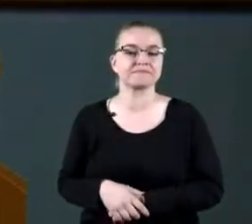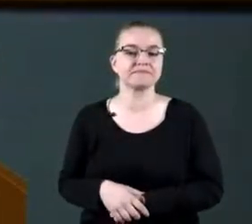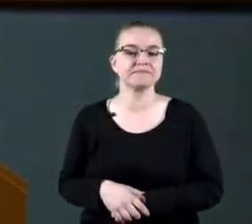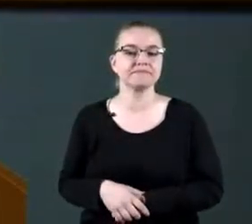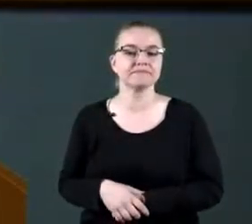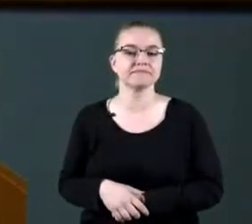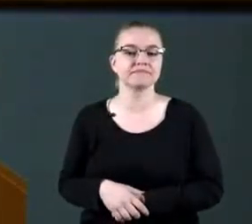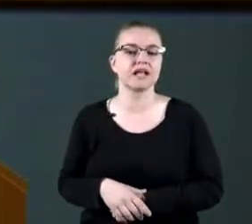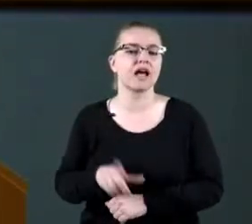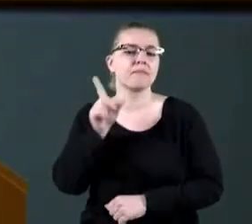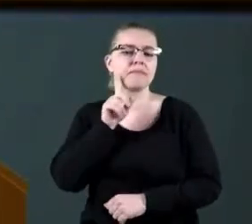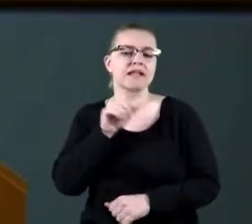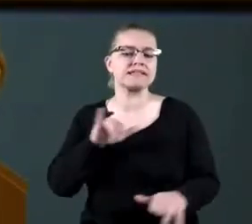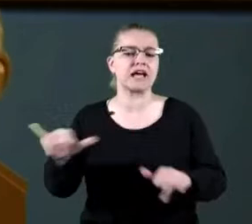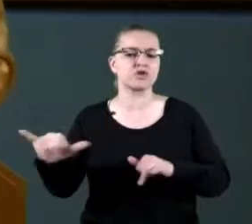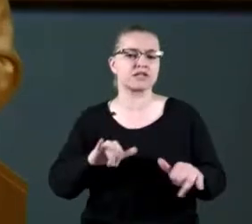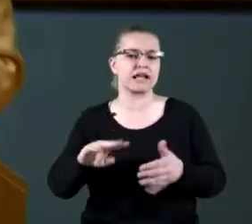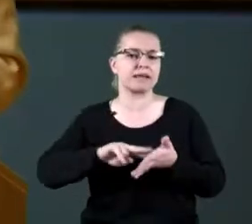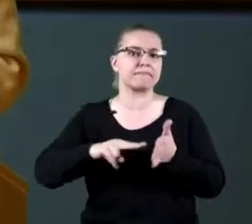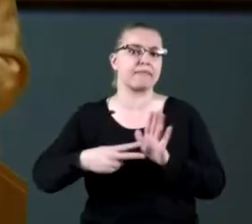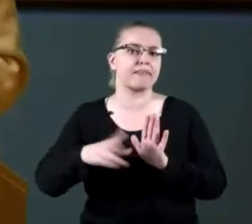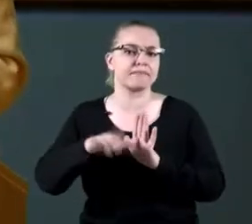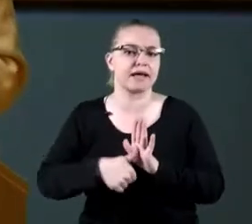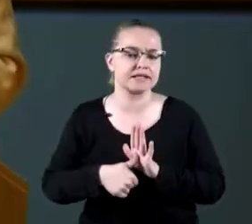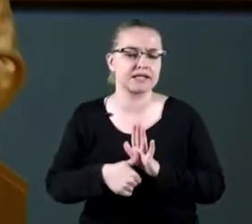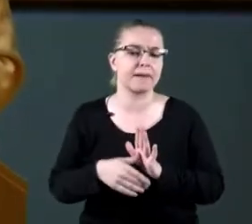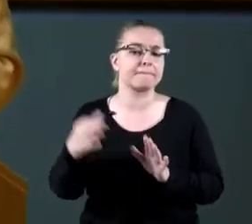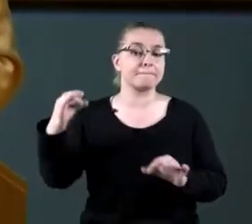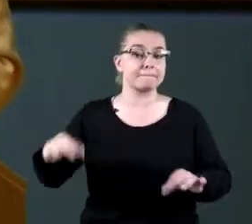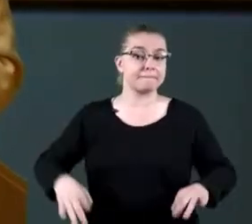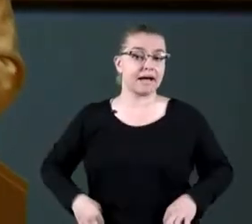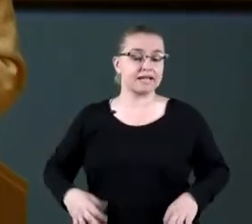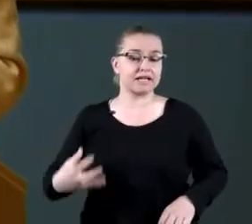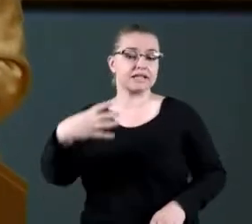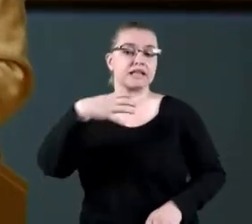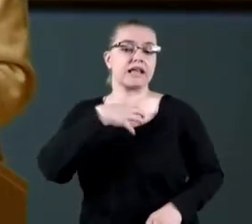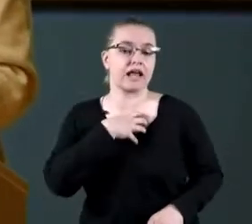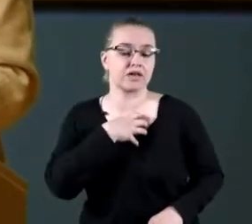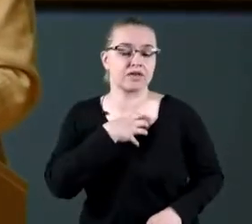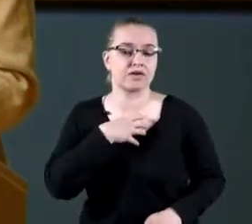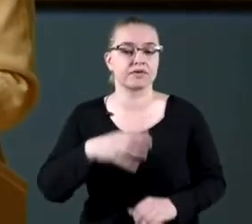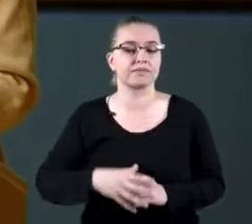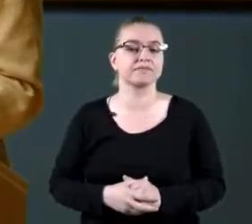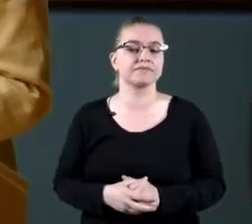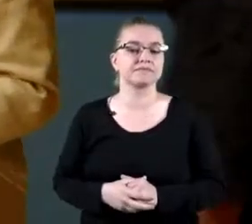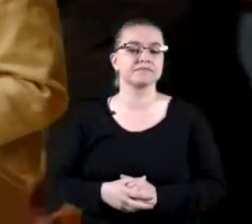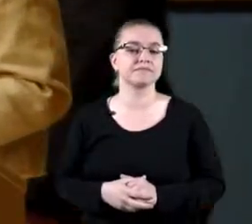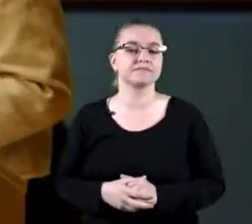And Ms. Maria Galindo, Director of Urban Agenda and Digital Nation, Regional Government of Catalonia.